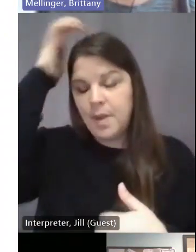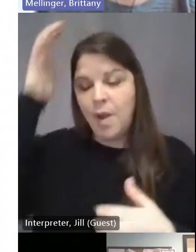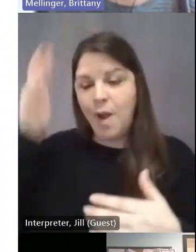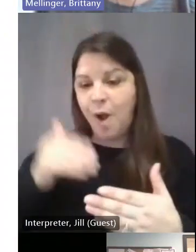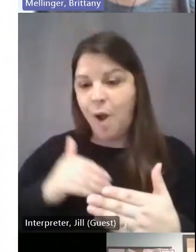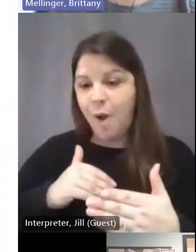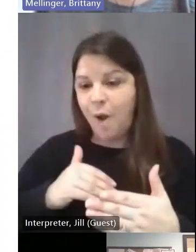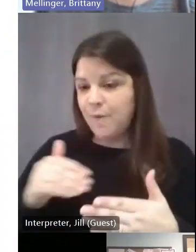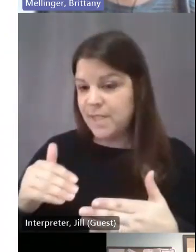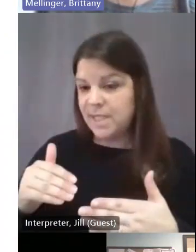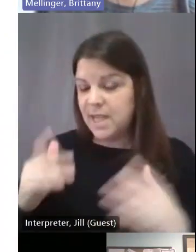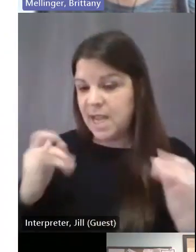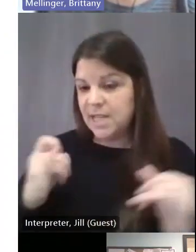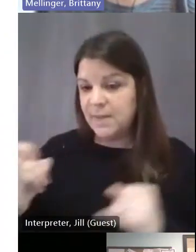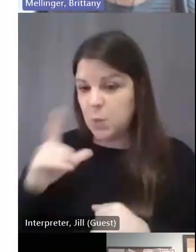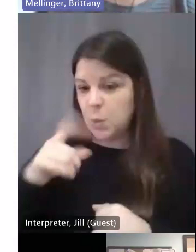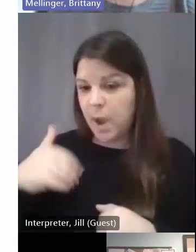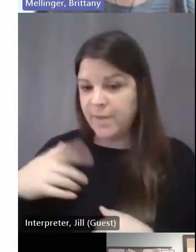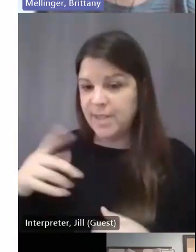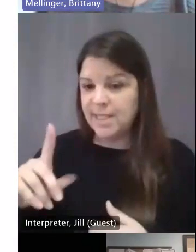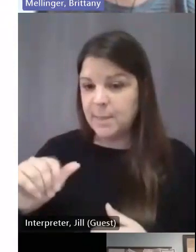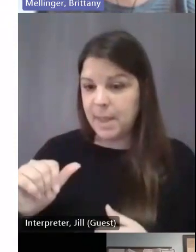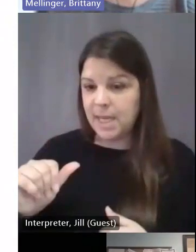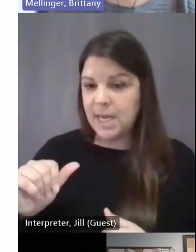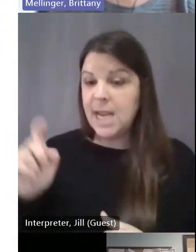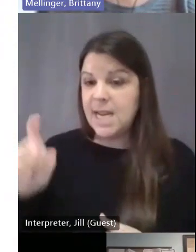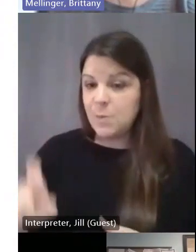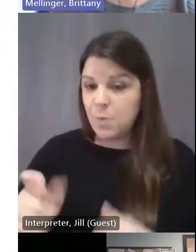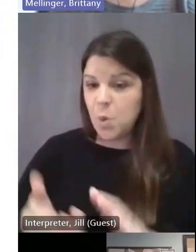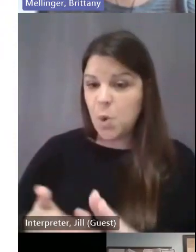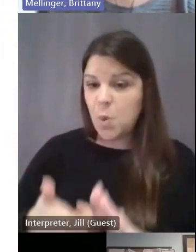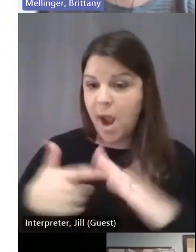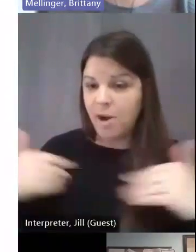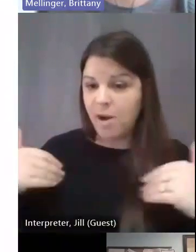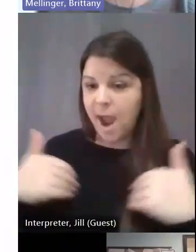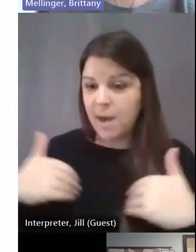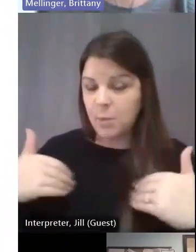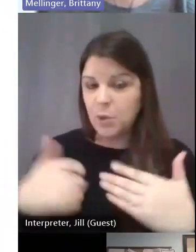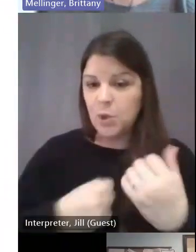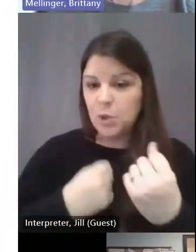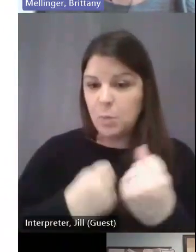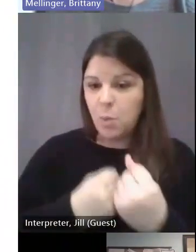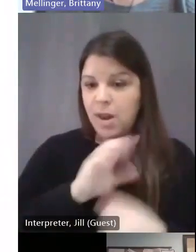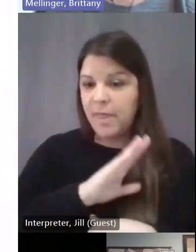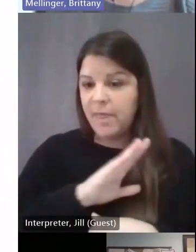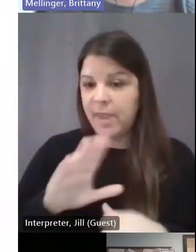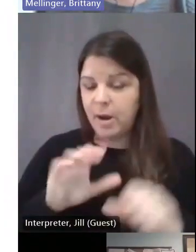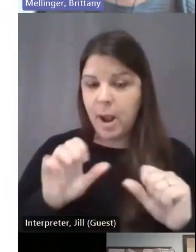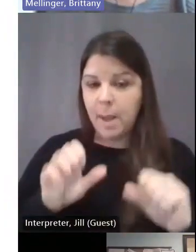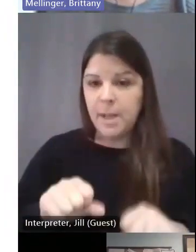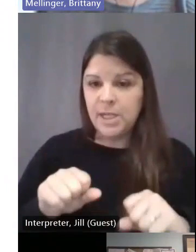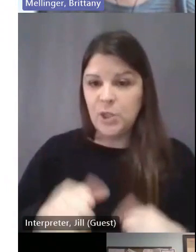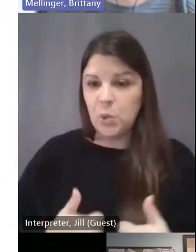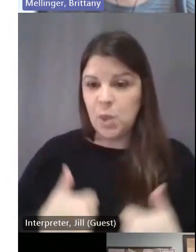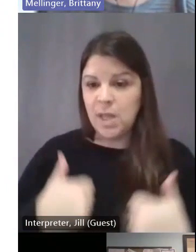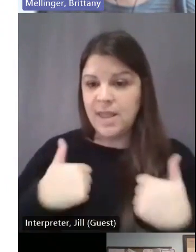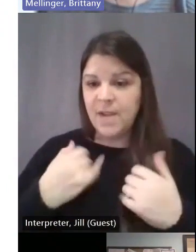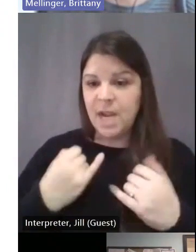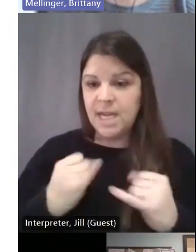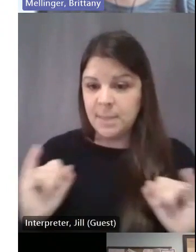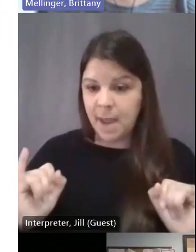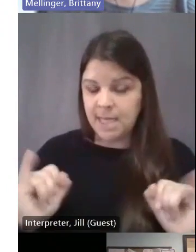Oftentimes, individuals with disabilities need these animals to support their ability to live